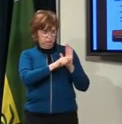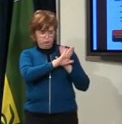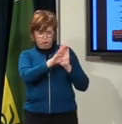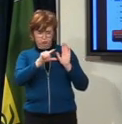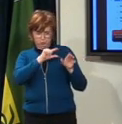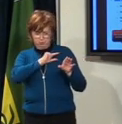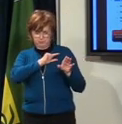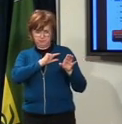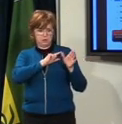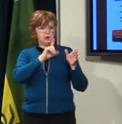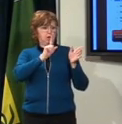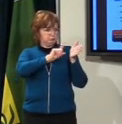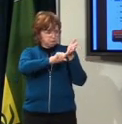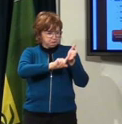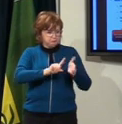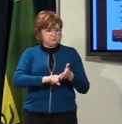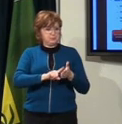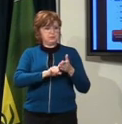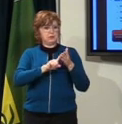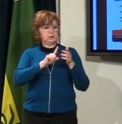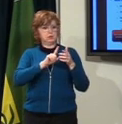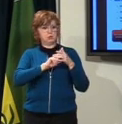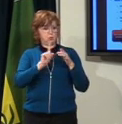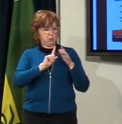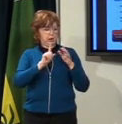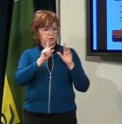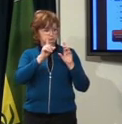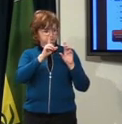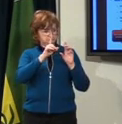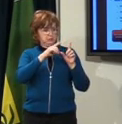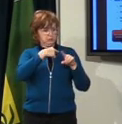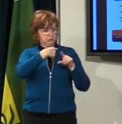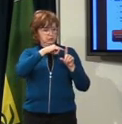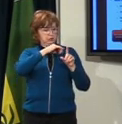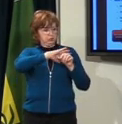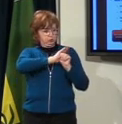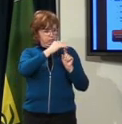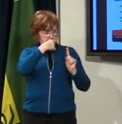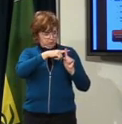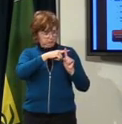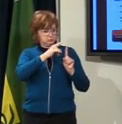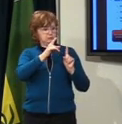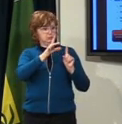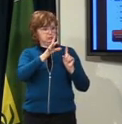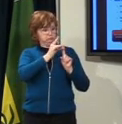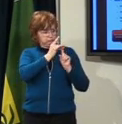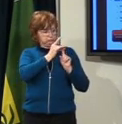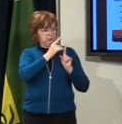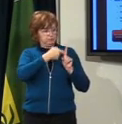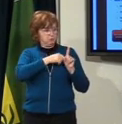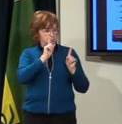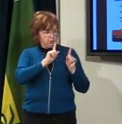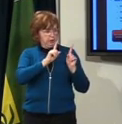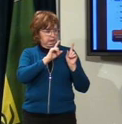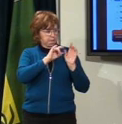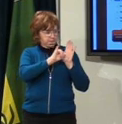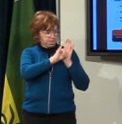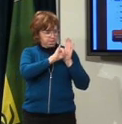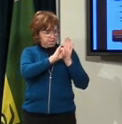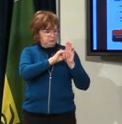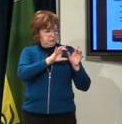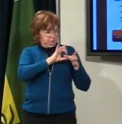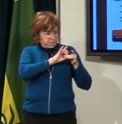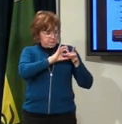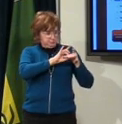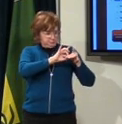terms of case investigation and gathering contact names. We believe that with this skill task